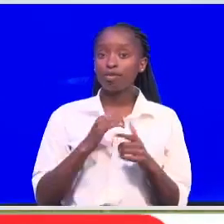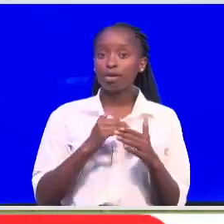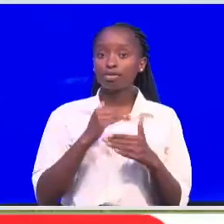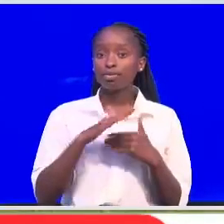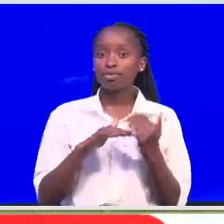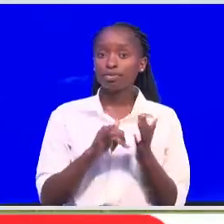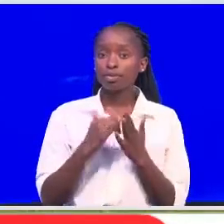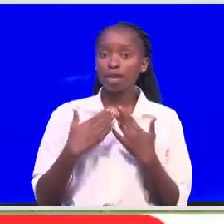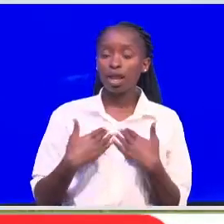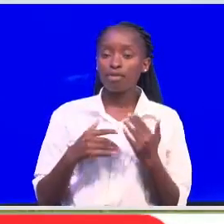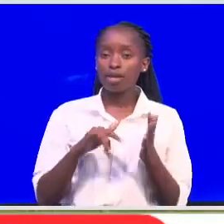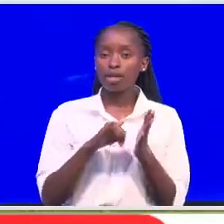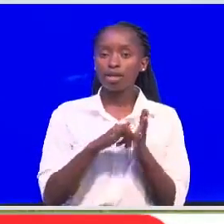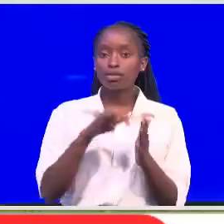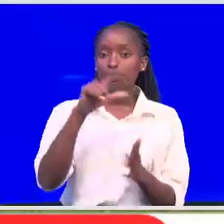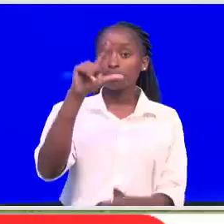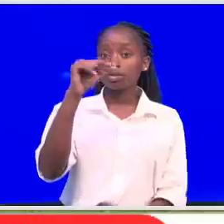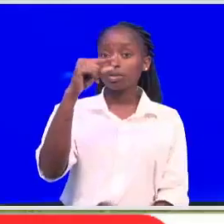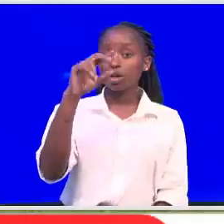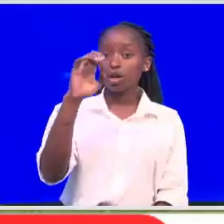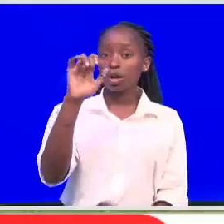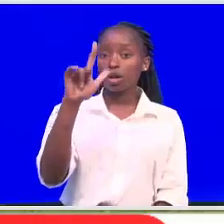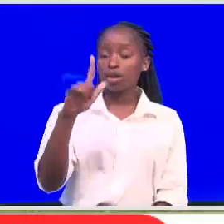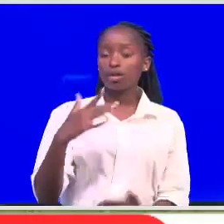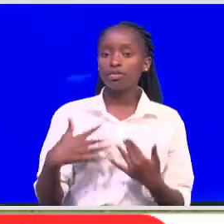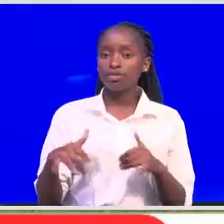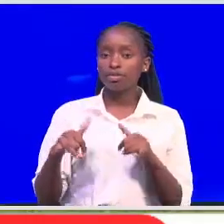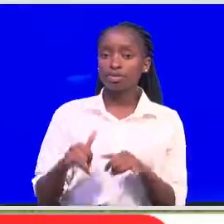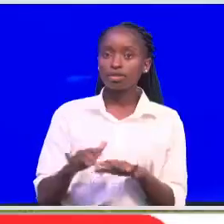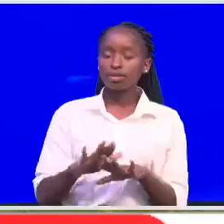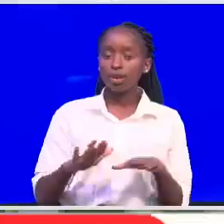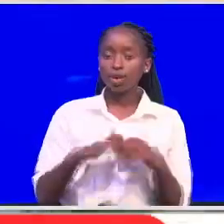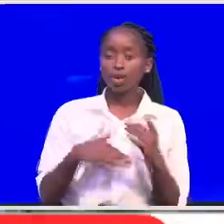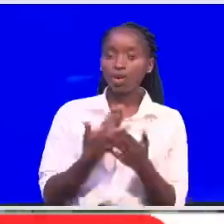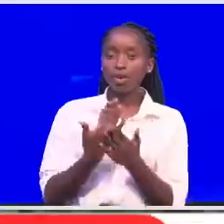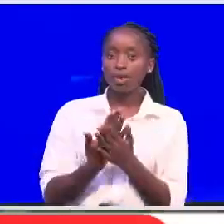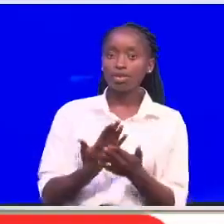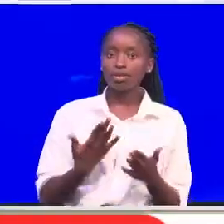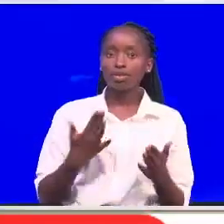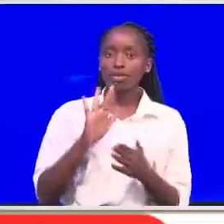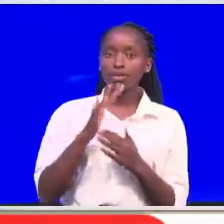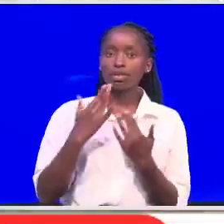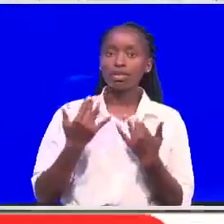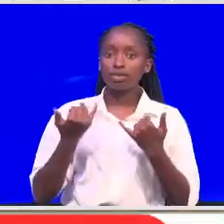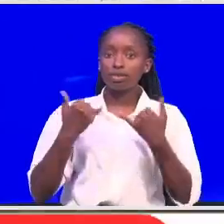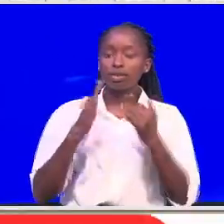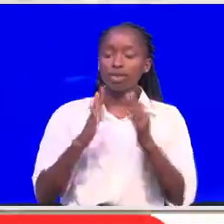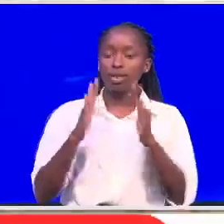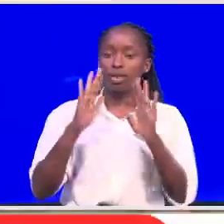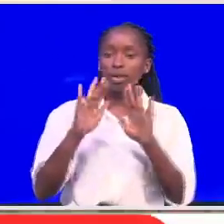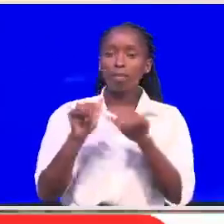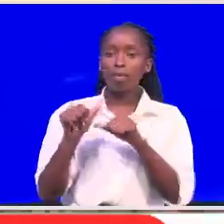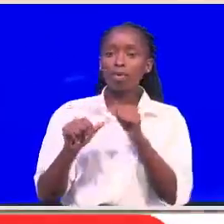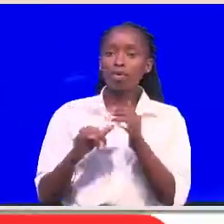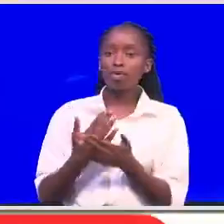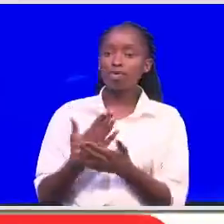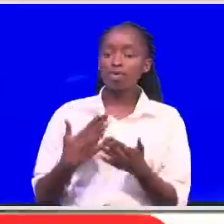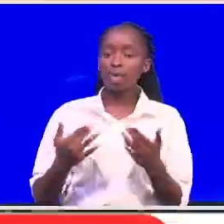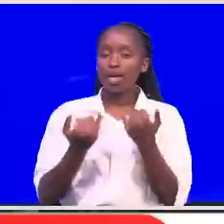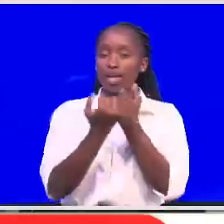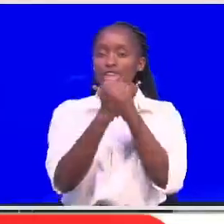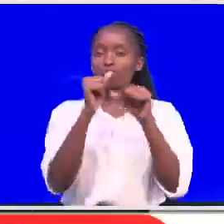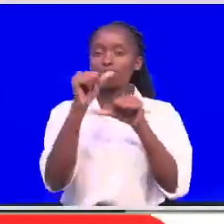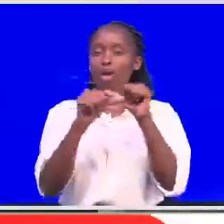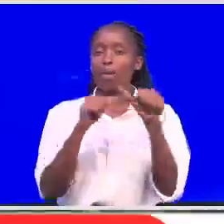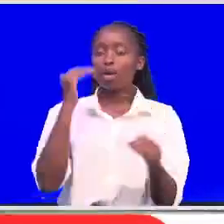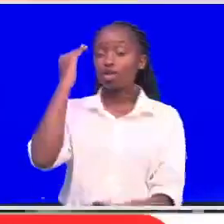the legal fraternity has stood its ground on the planned peaceful nationwide protests to champion for the independence of the judiciary. With